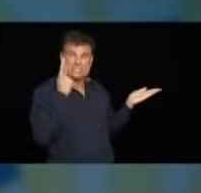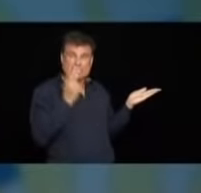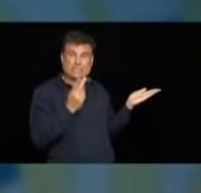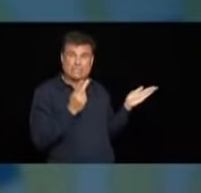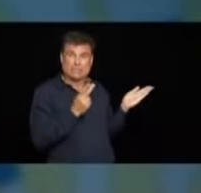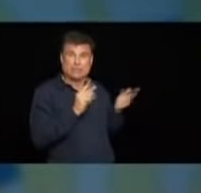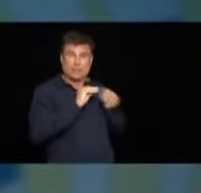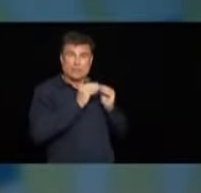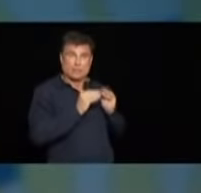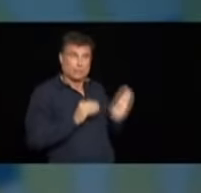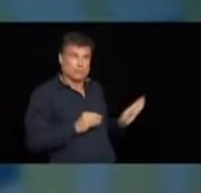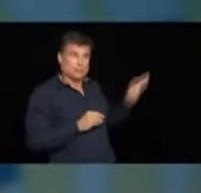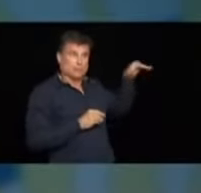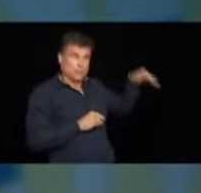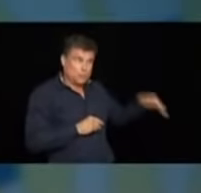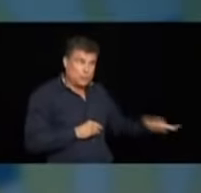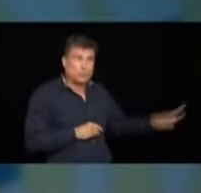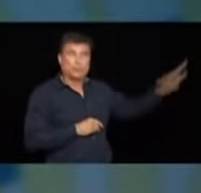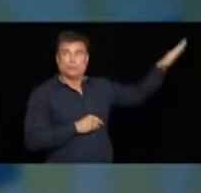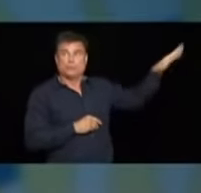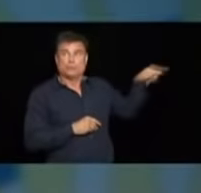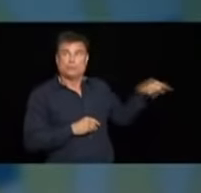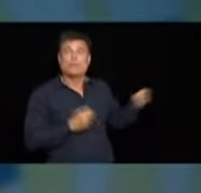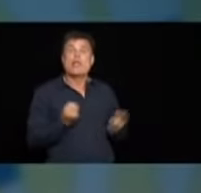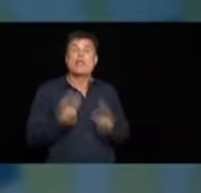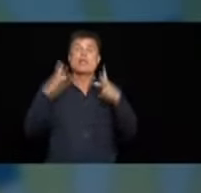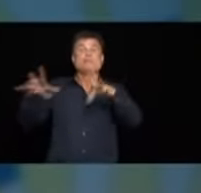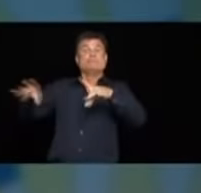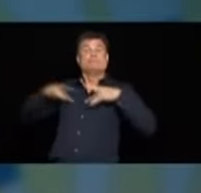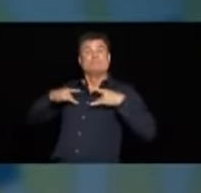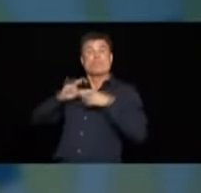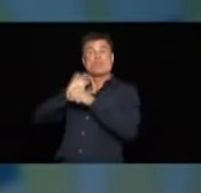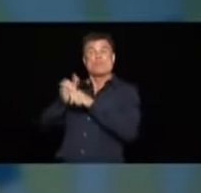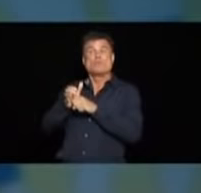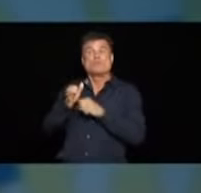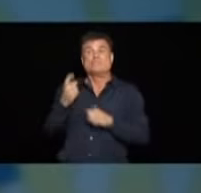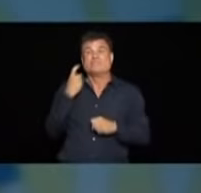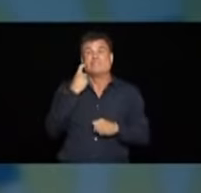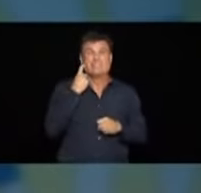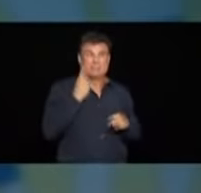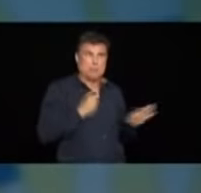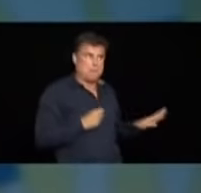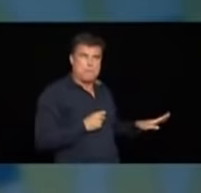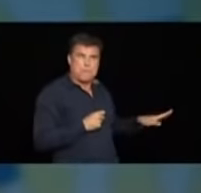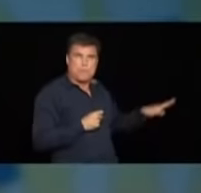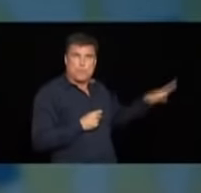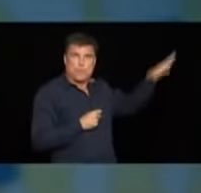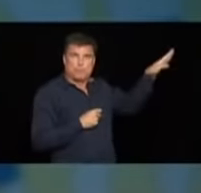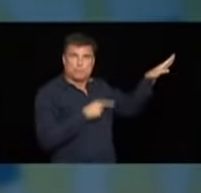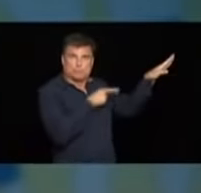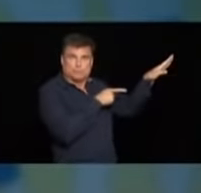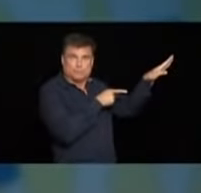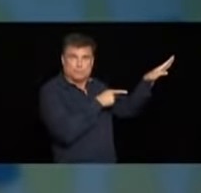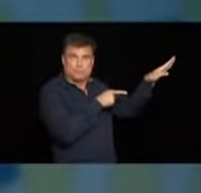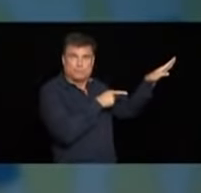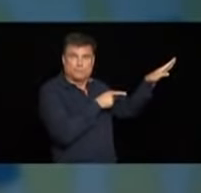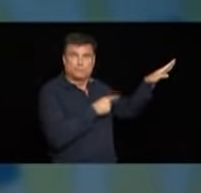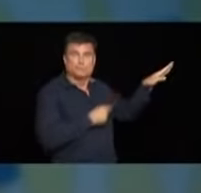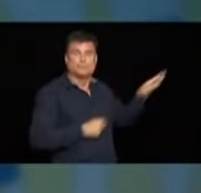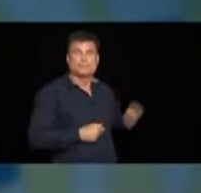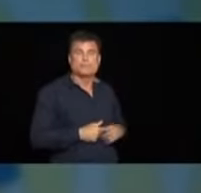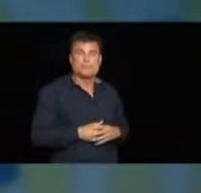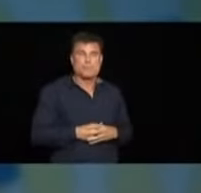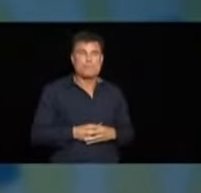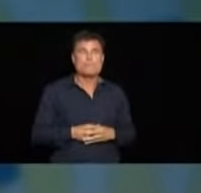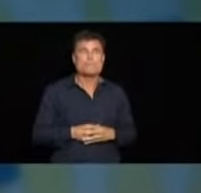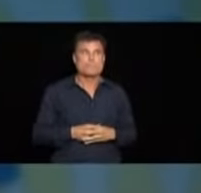that's the date the lab test was reported. And as you can see, we have had a substantial increase in numbers of cases reported over